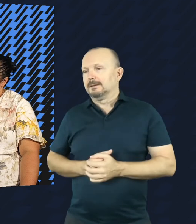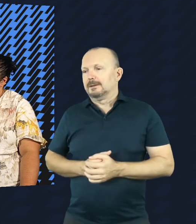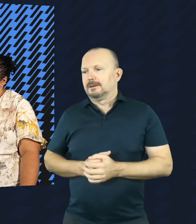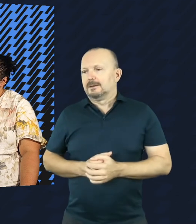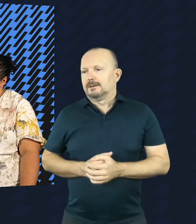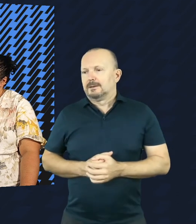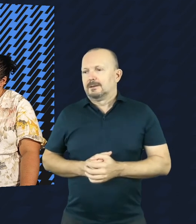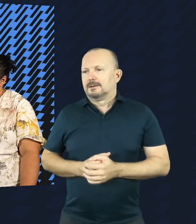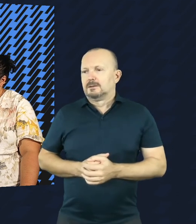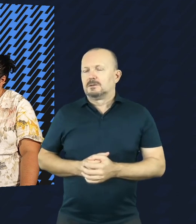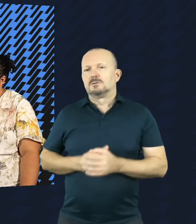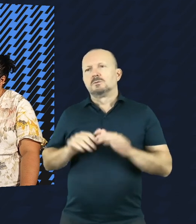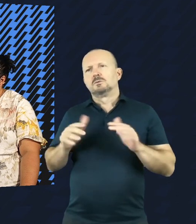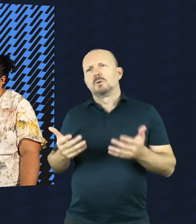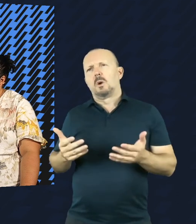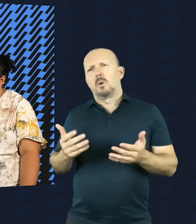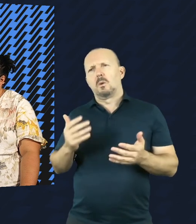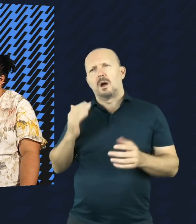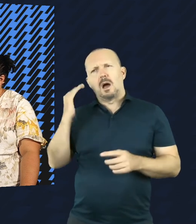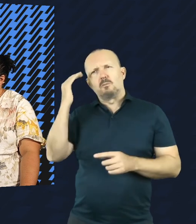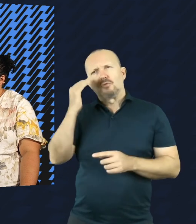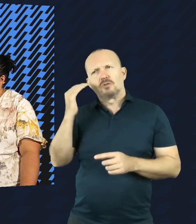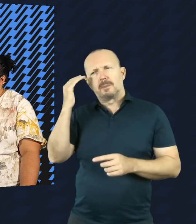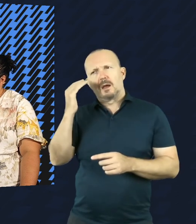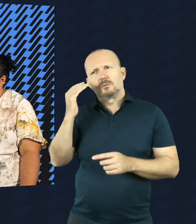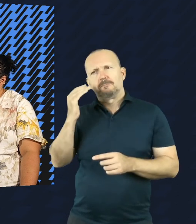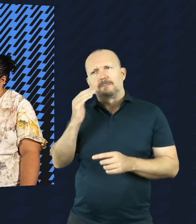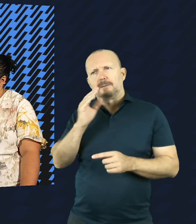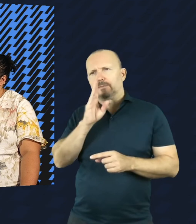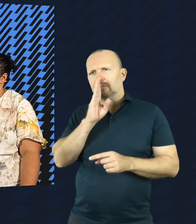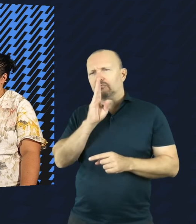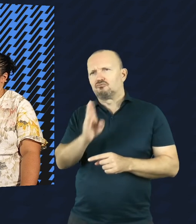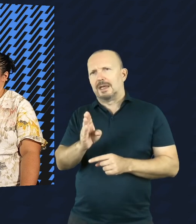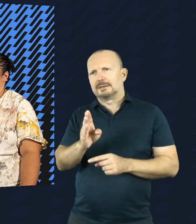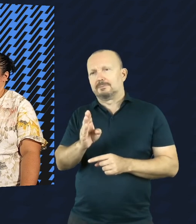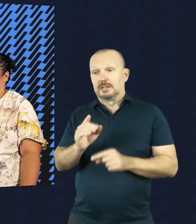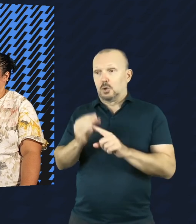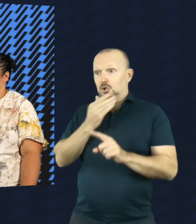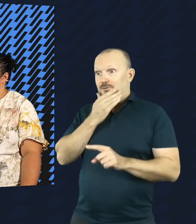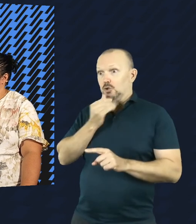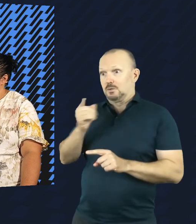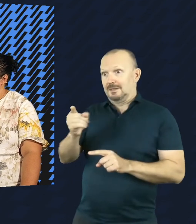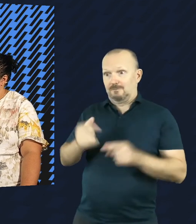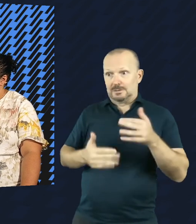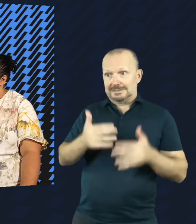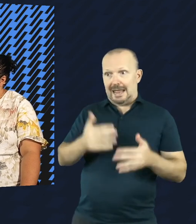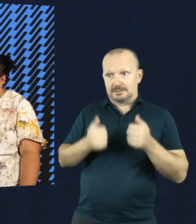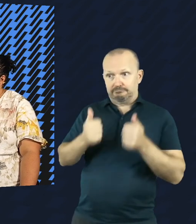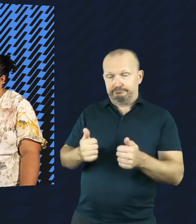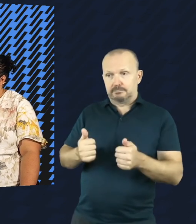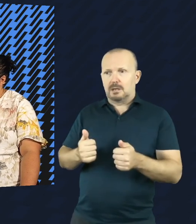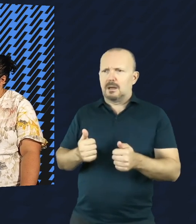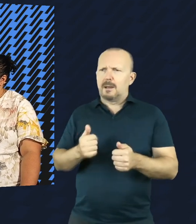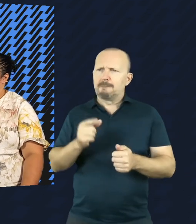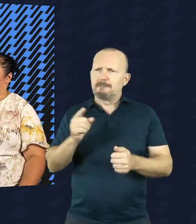So I'm wondering about whether you've used this in stats, but are you able to share a little bit more about who else has